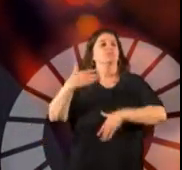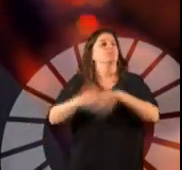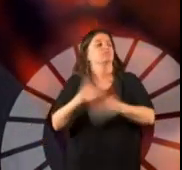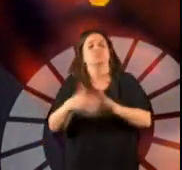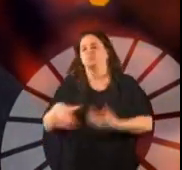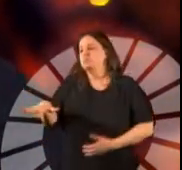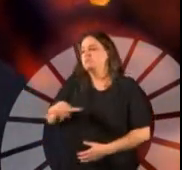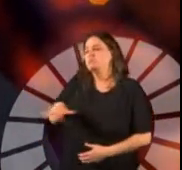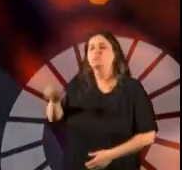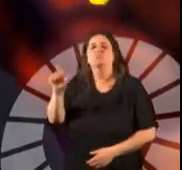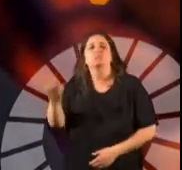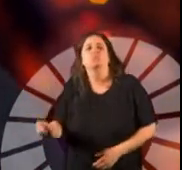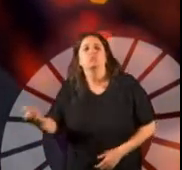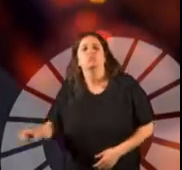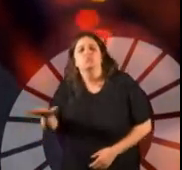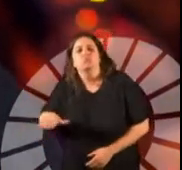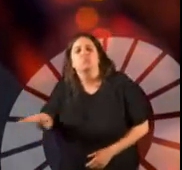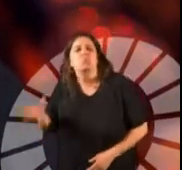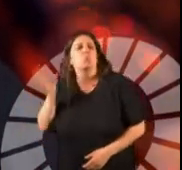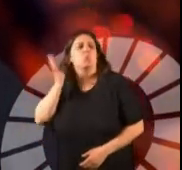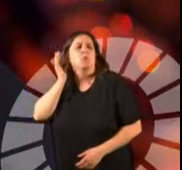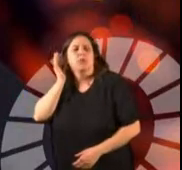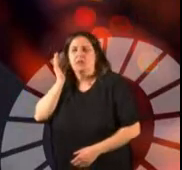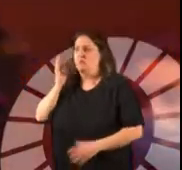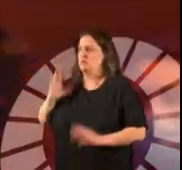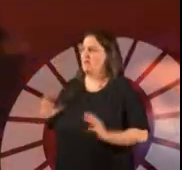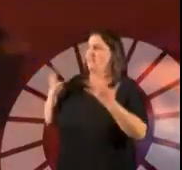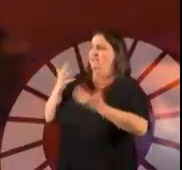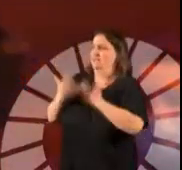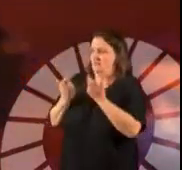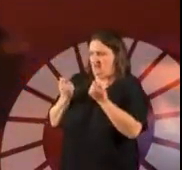for all the children to be scholarized. Young women